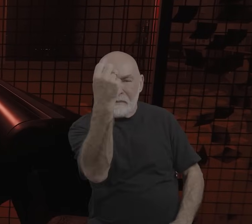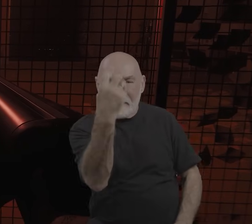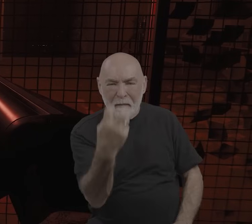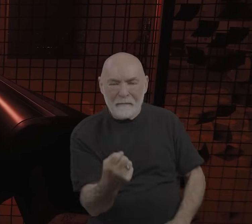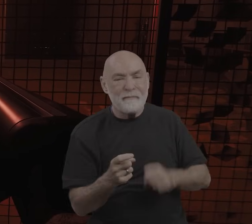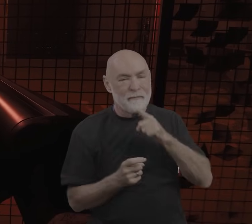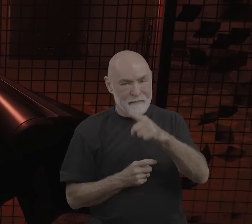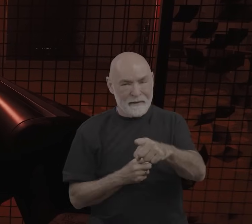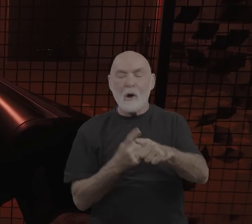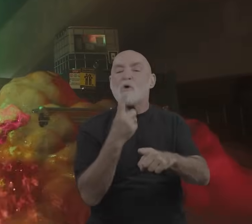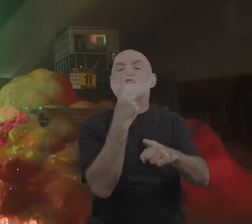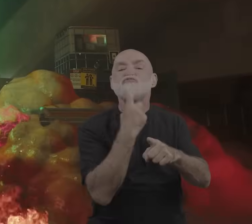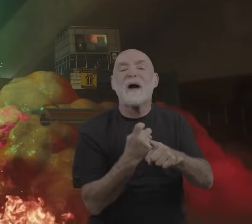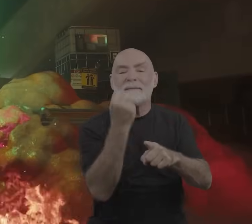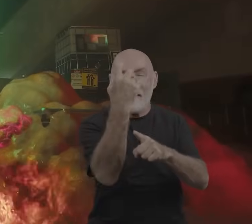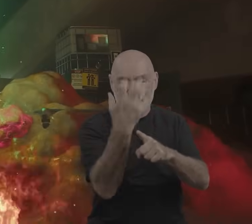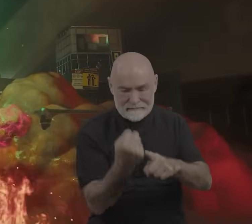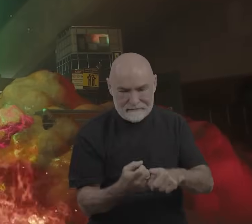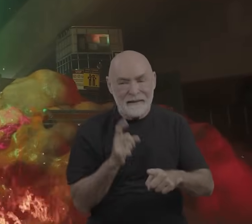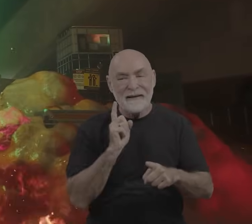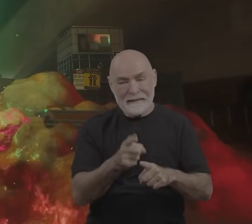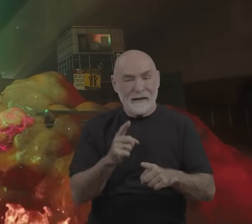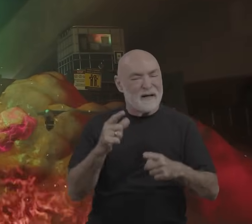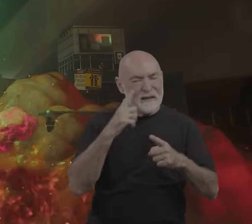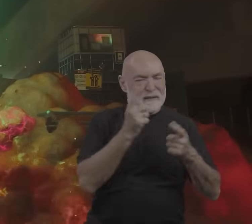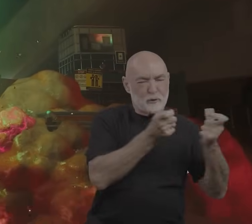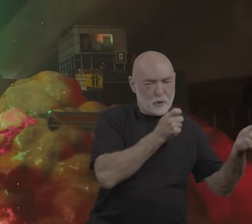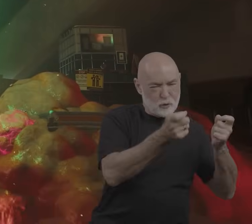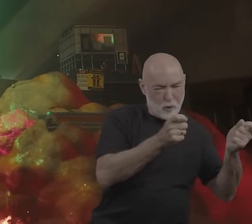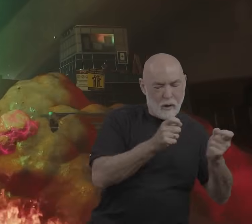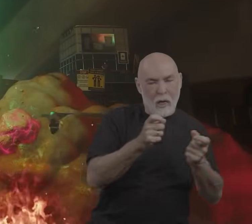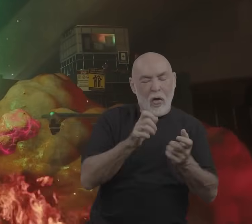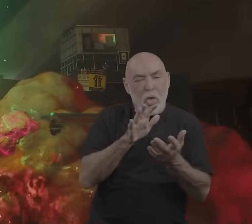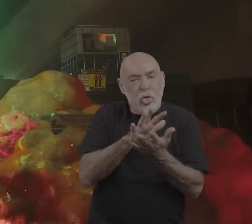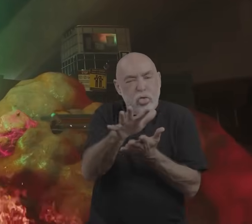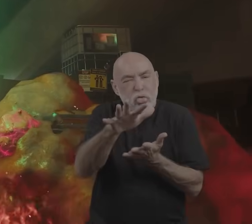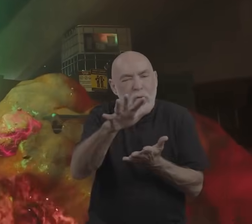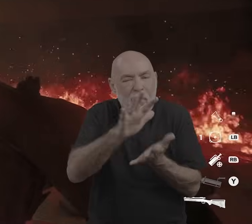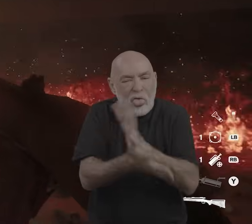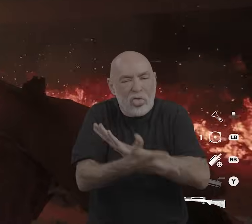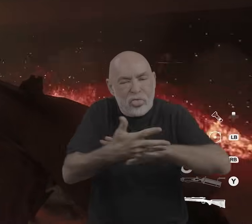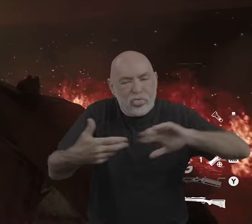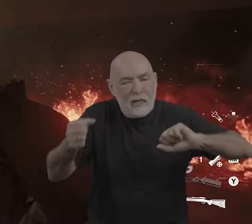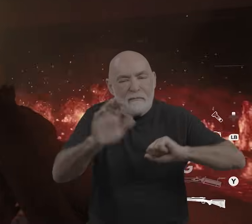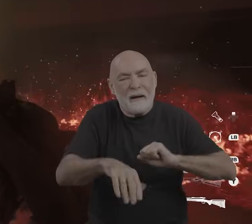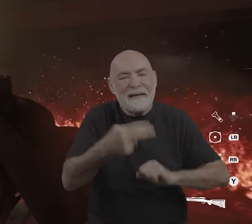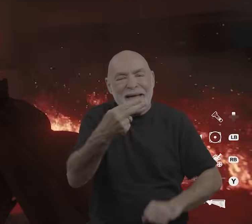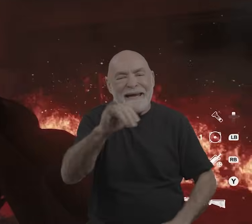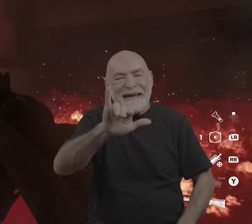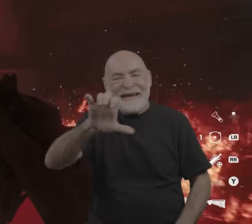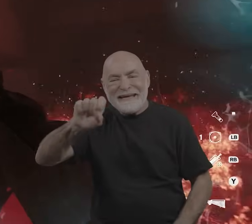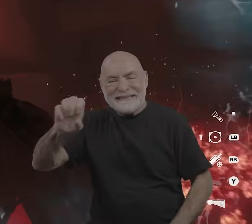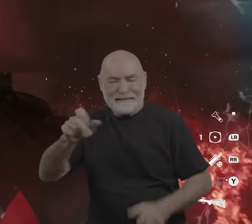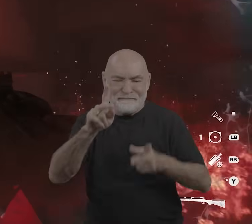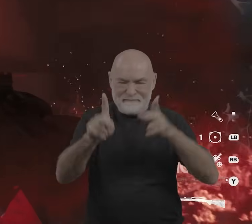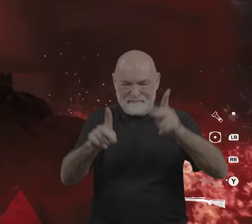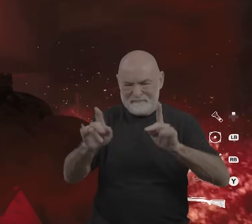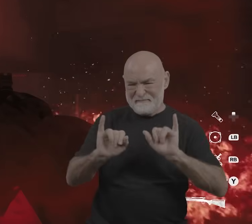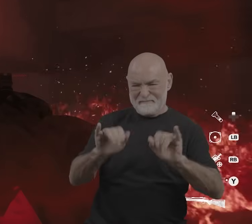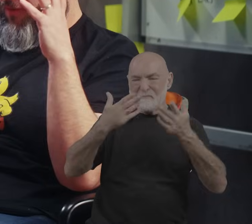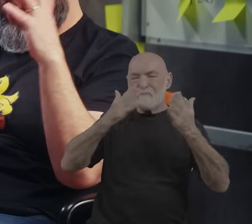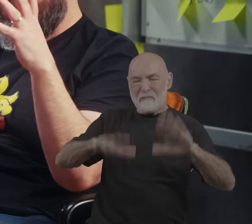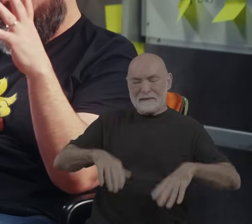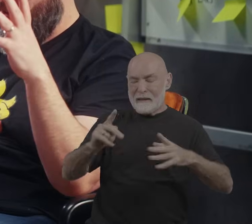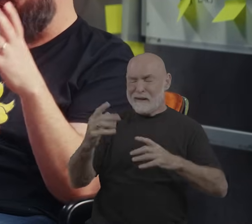big traffic light. That's actually called the red light. It's an altered item you may have seen in Control. It's now corrupted by the hiss, and in certain settings, it can show up